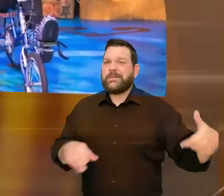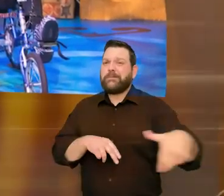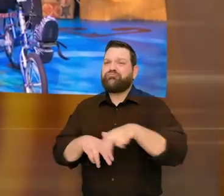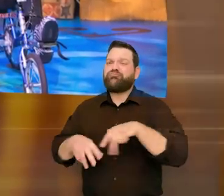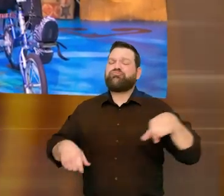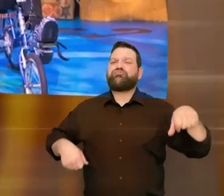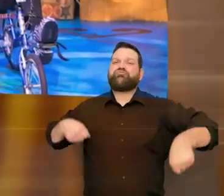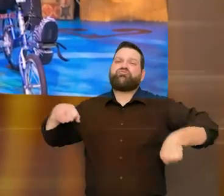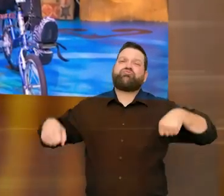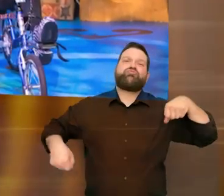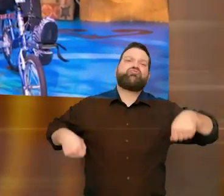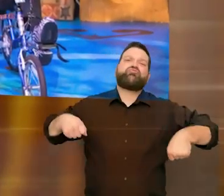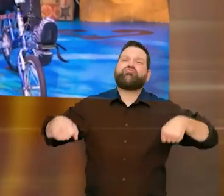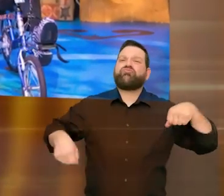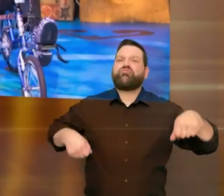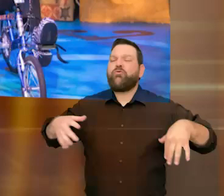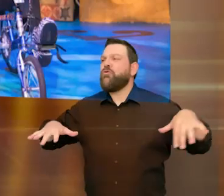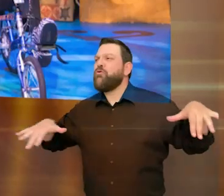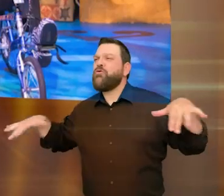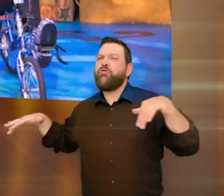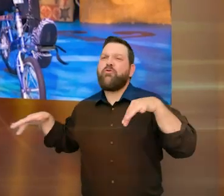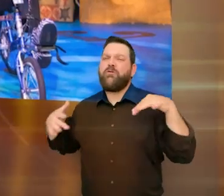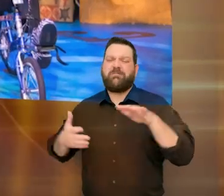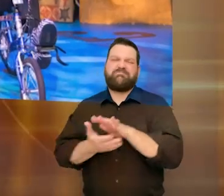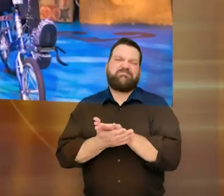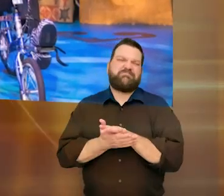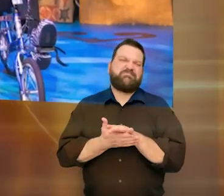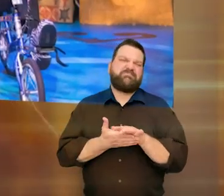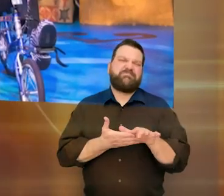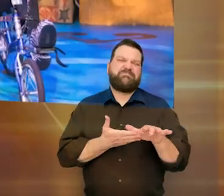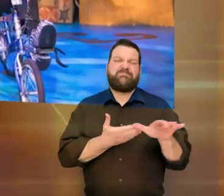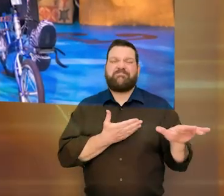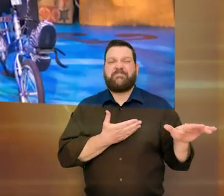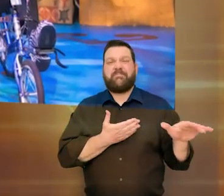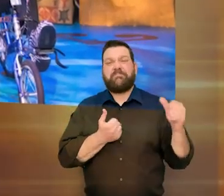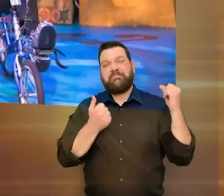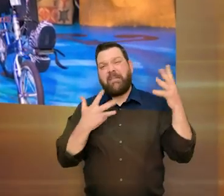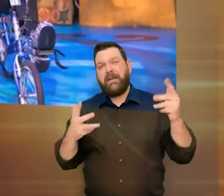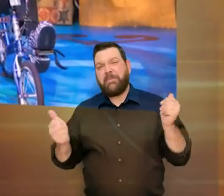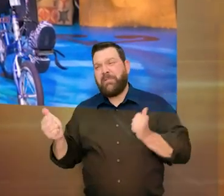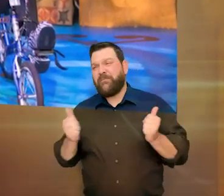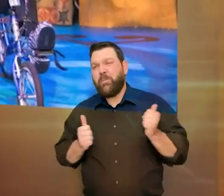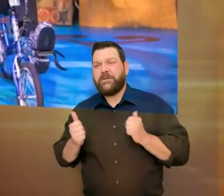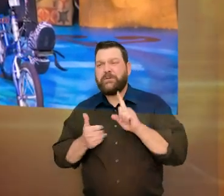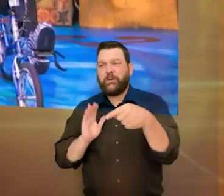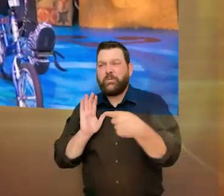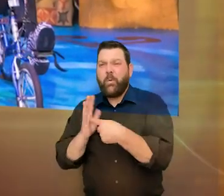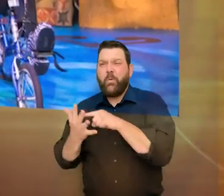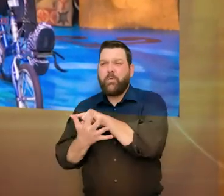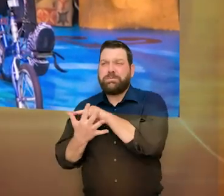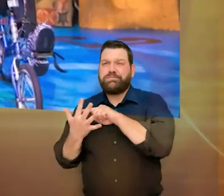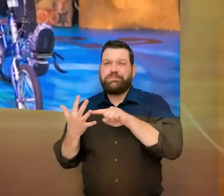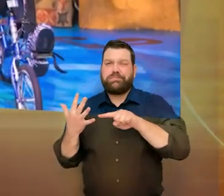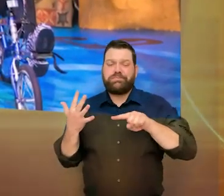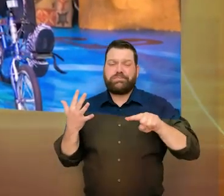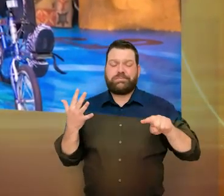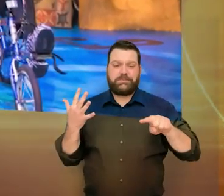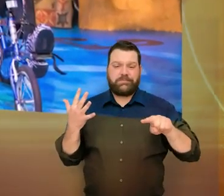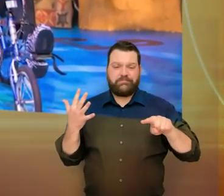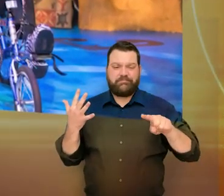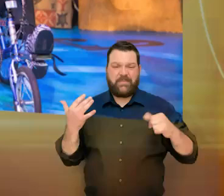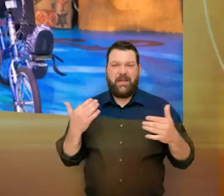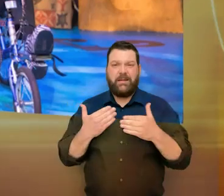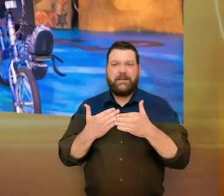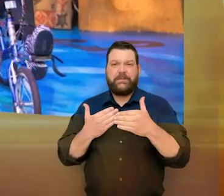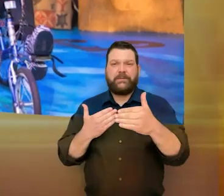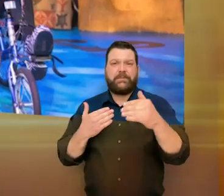Arts Collective's Black Odyssey Boston. And what a robust Afrocentric deity he was, bestriding the